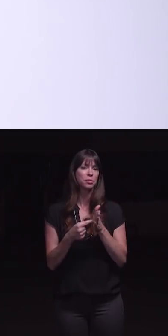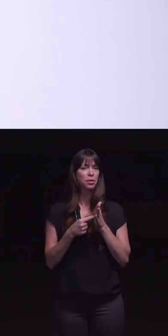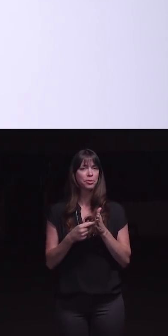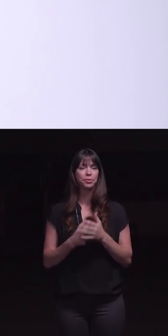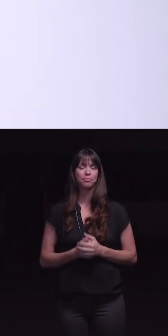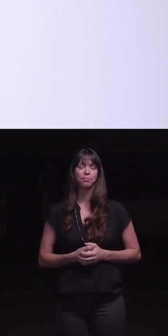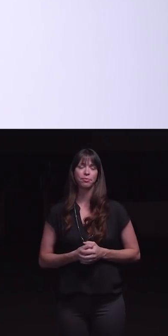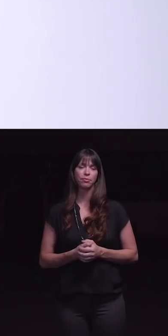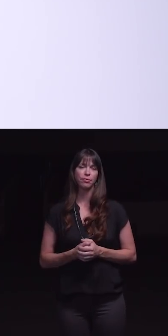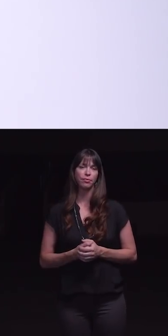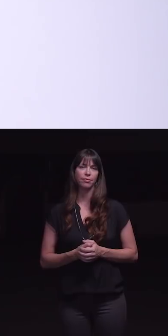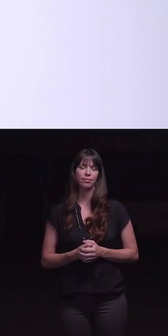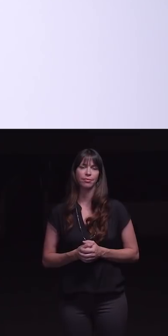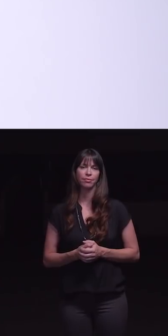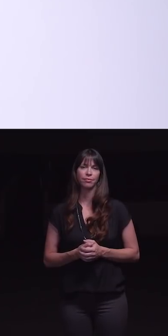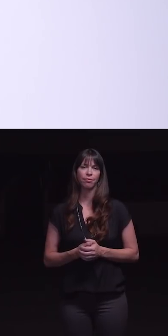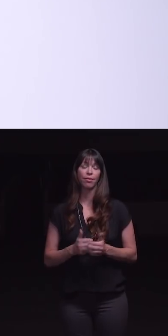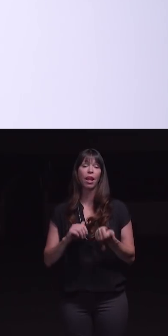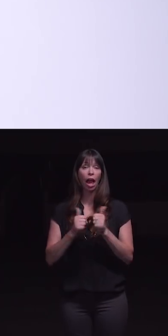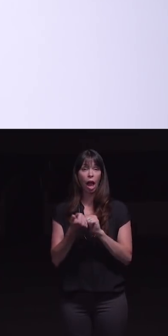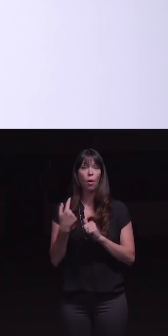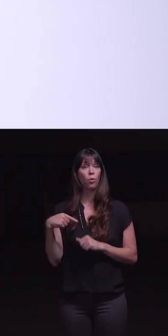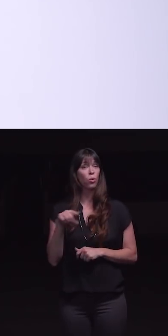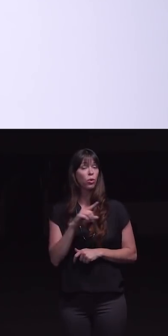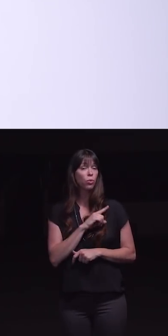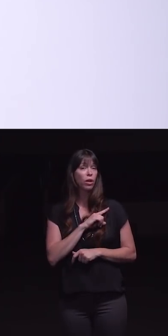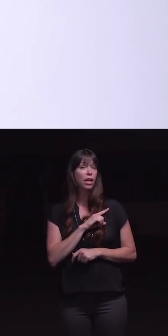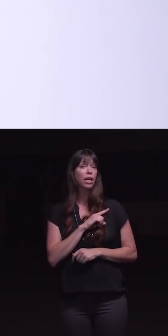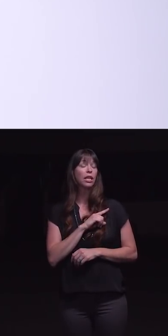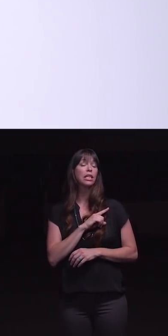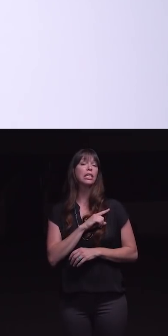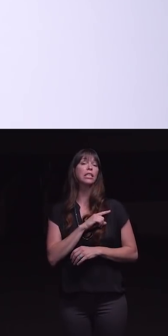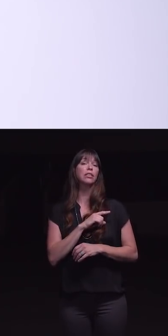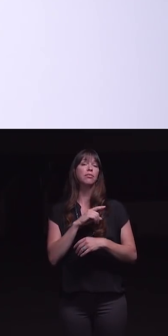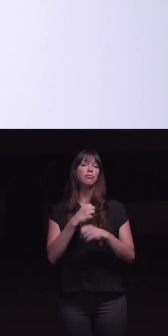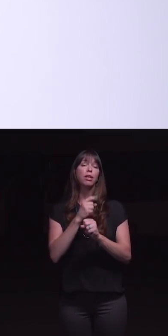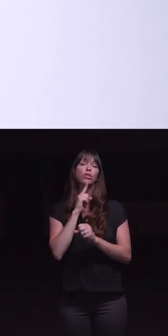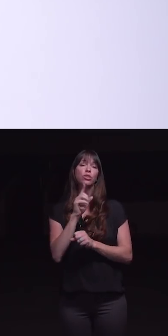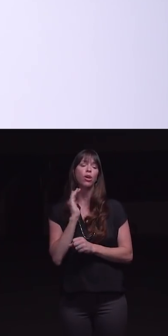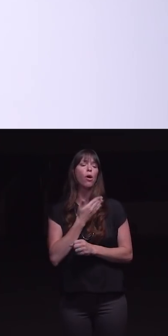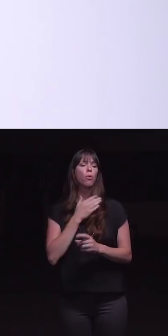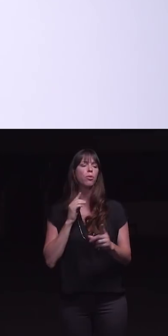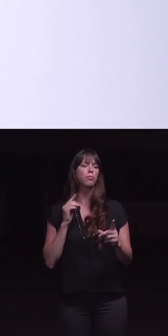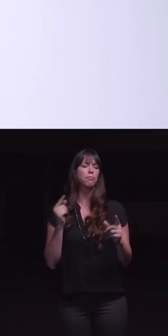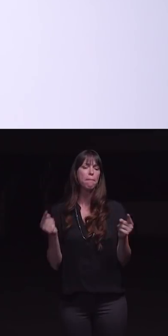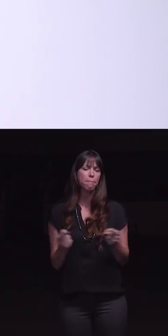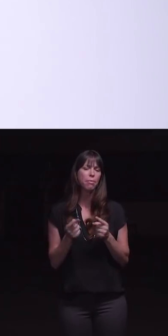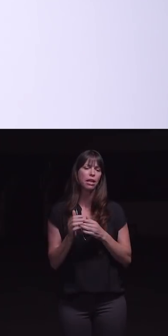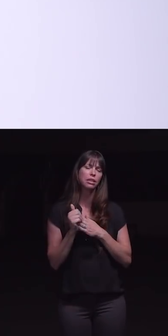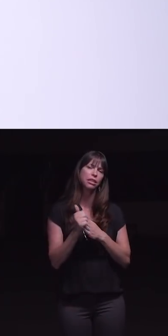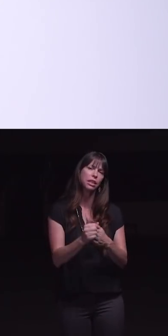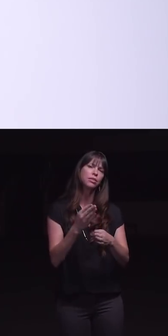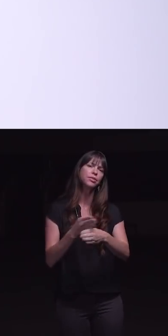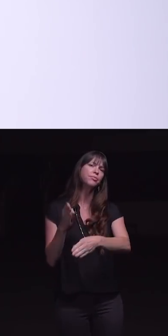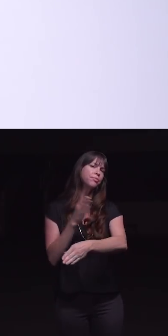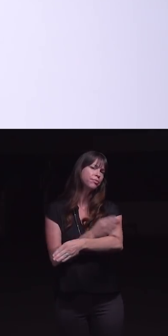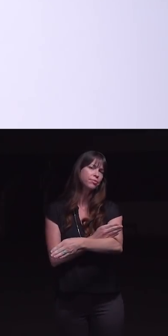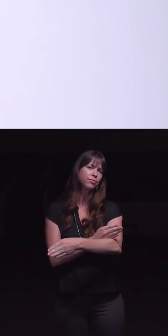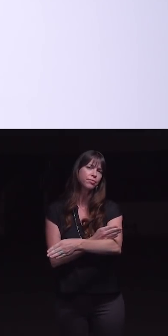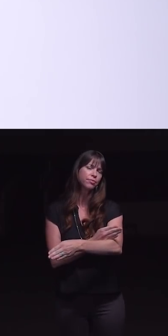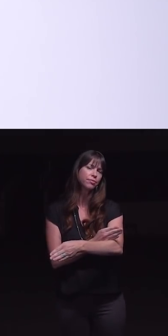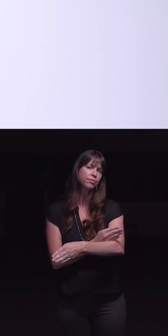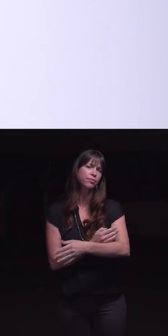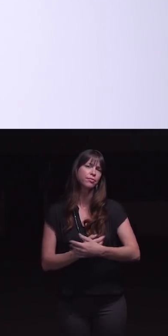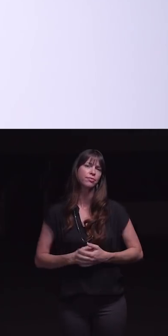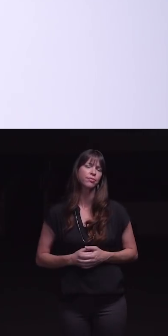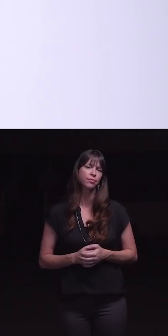example it was. So how can we make sure that our pain leads to progress so that we don't